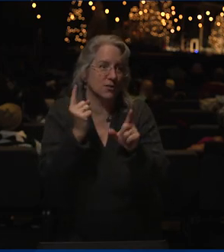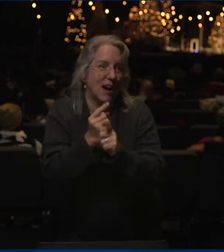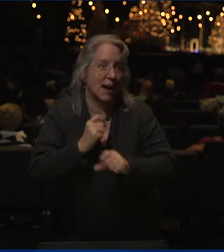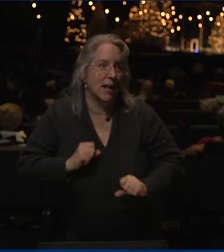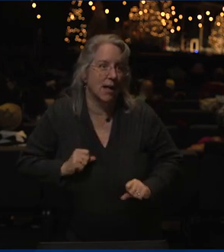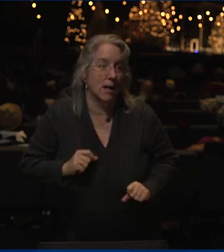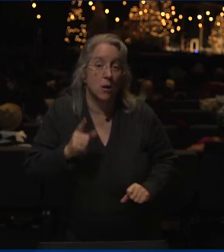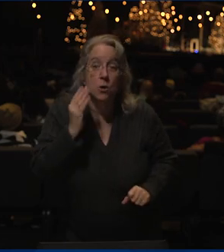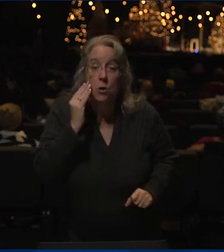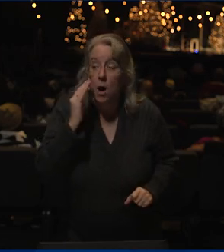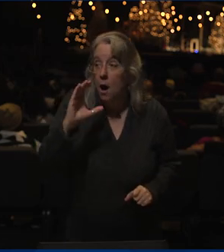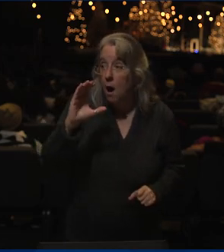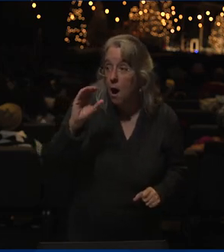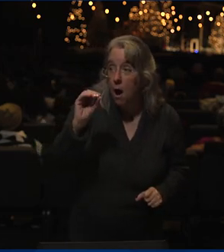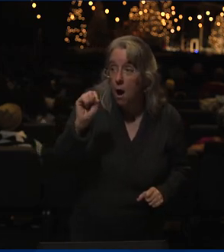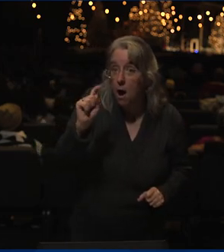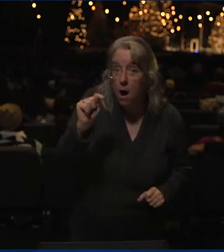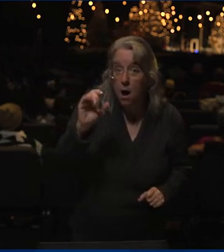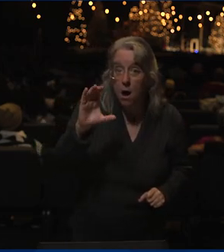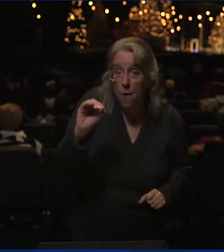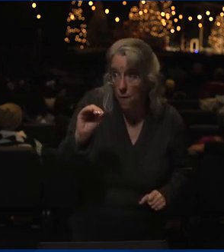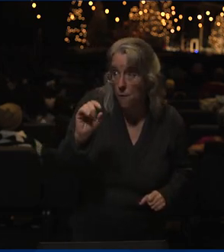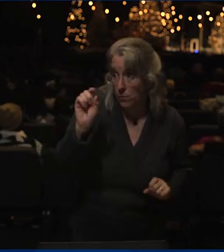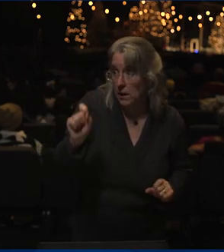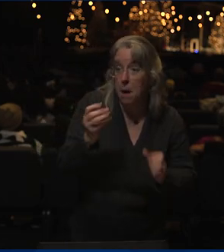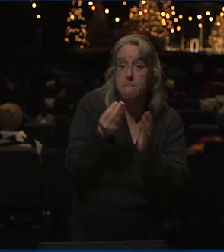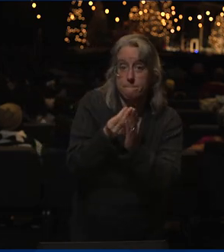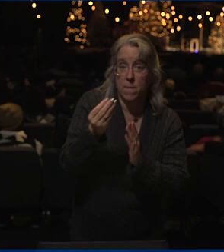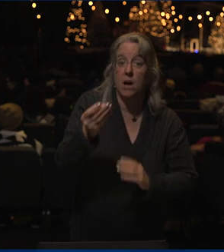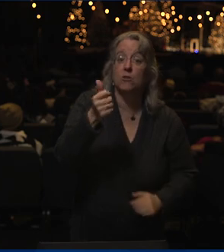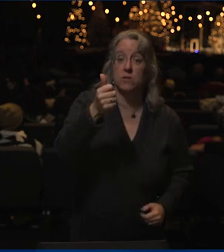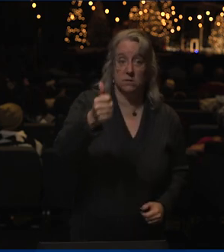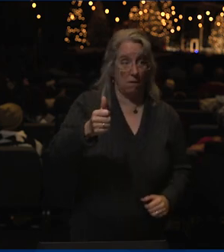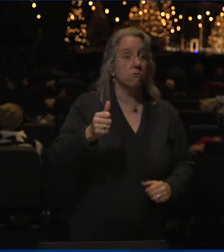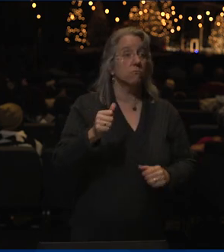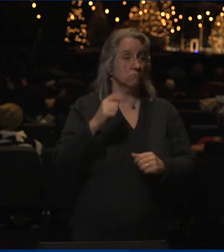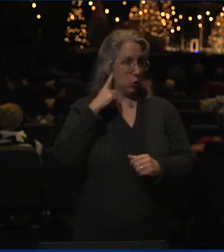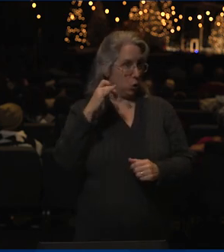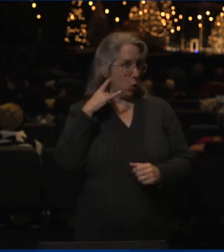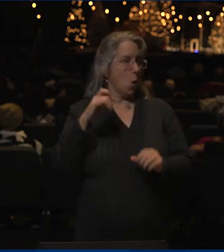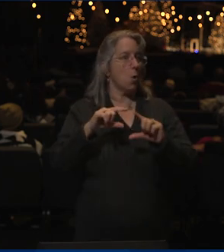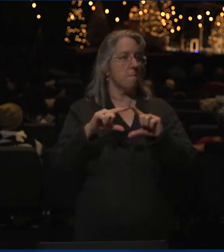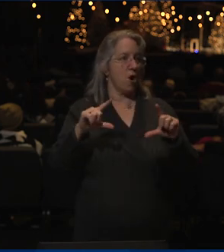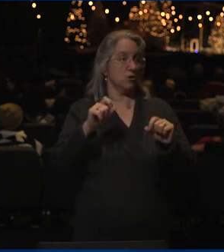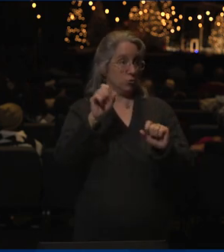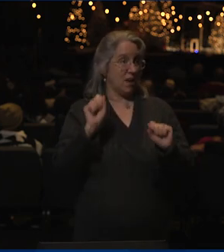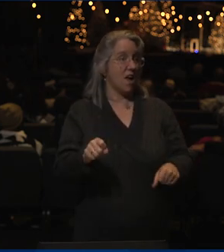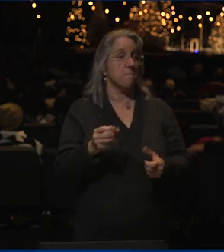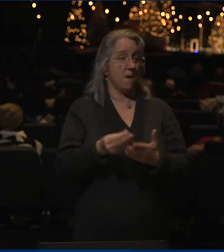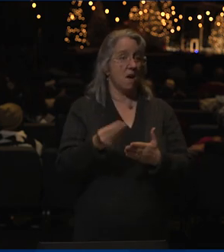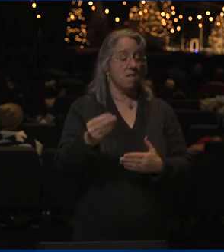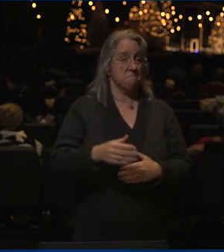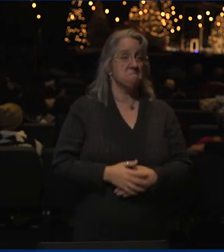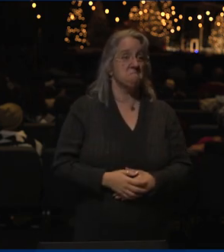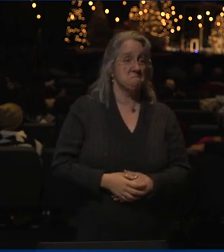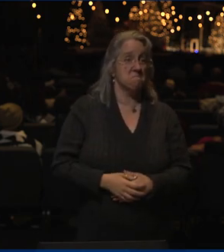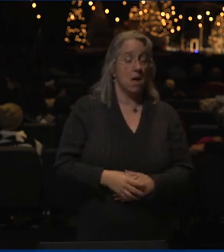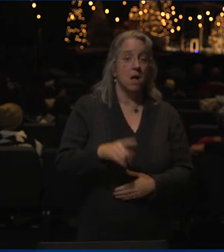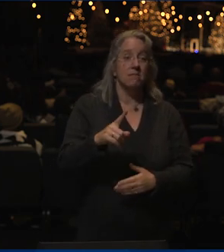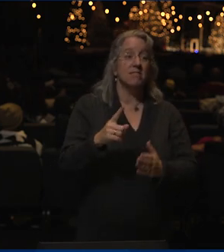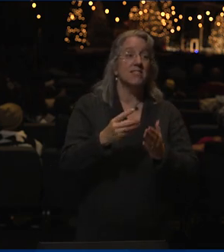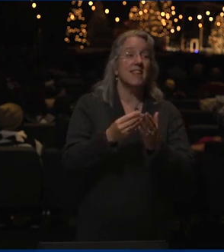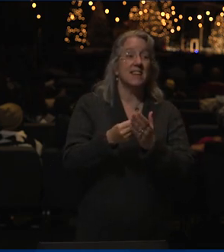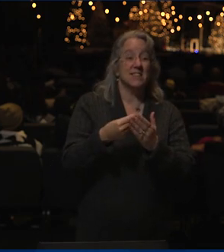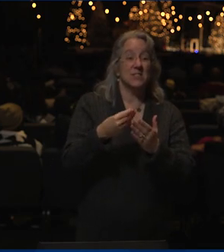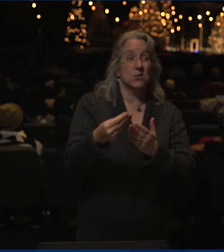you know at Costco, you can buy yourself some gold bars? They sold $100 million worth of